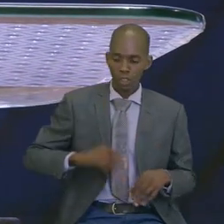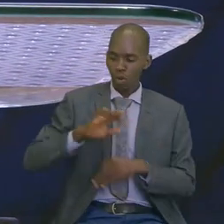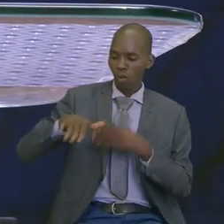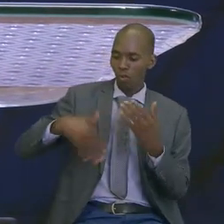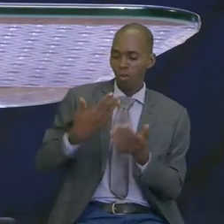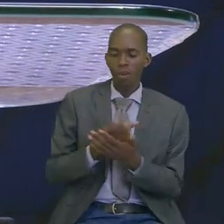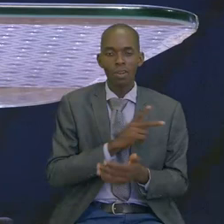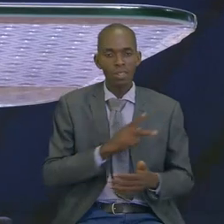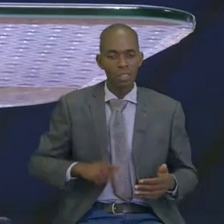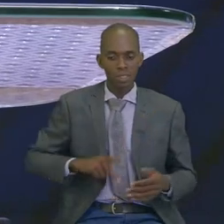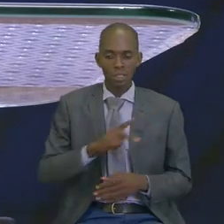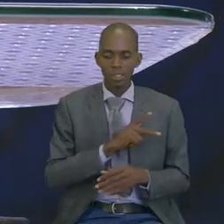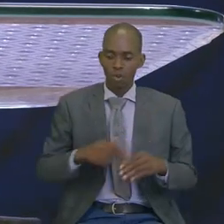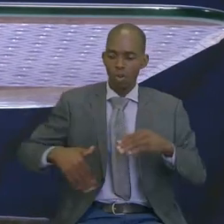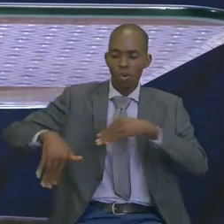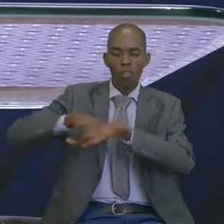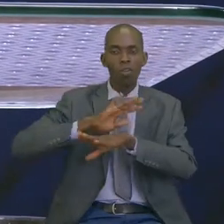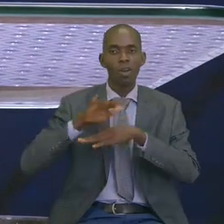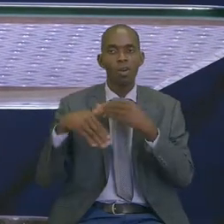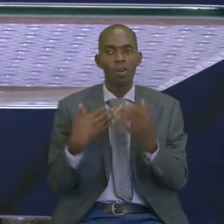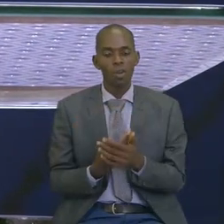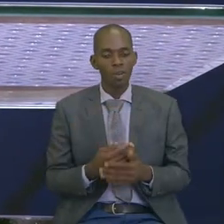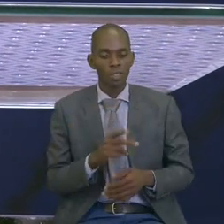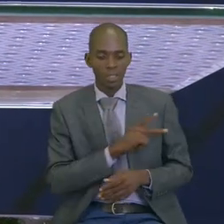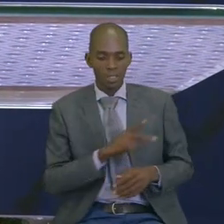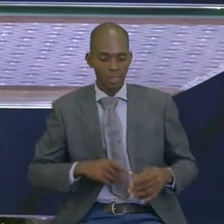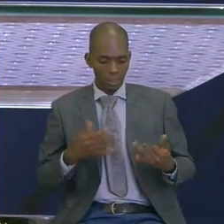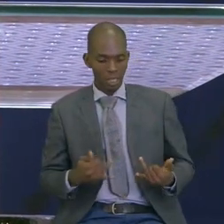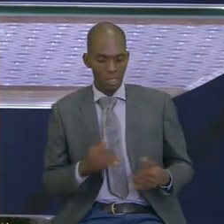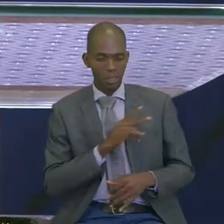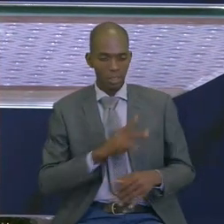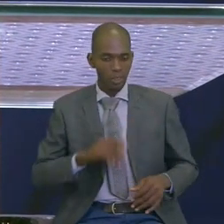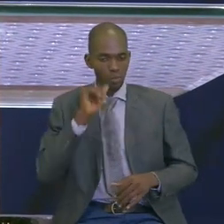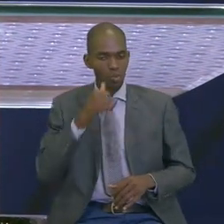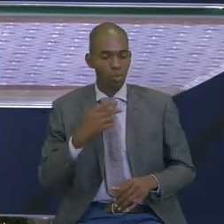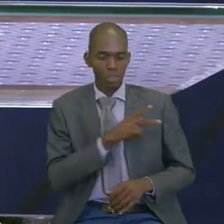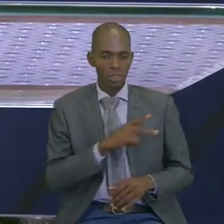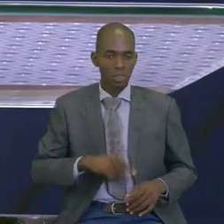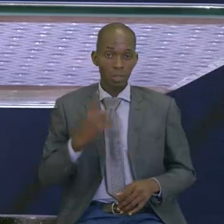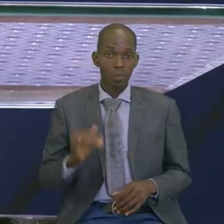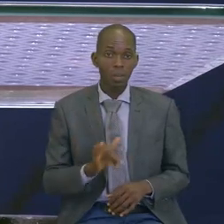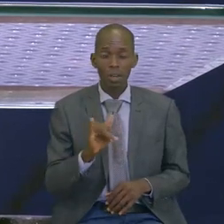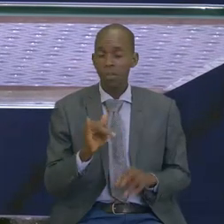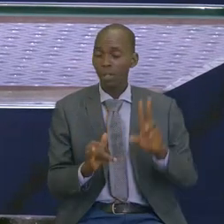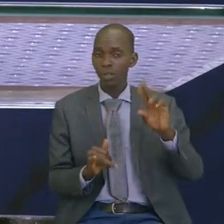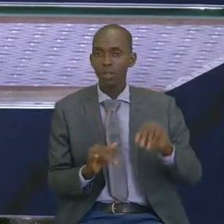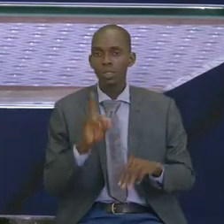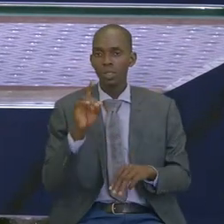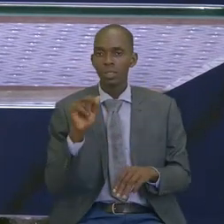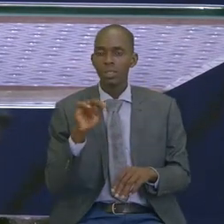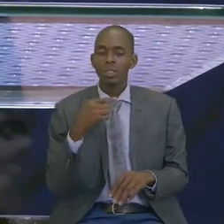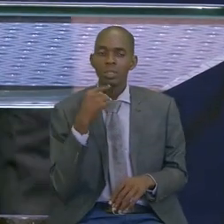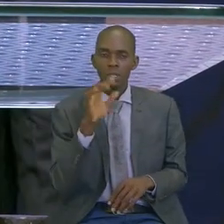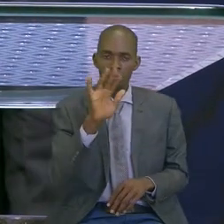king overall. King now, king tomorrow, and king forever. But Daniel said, you know,